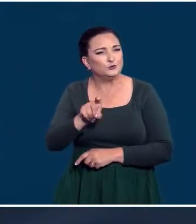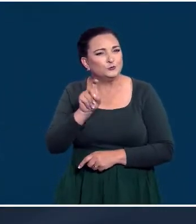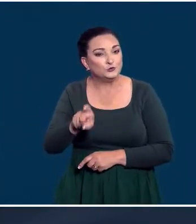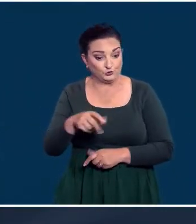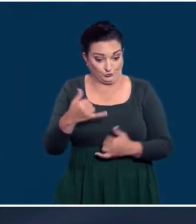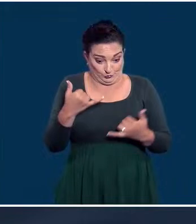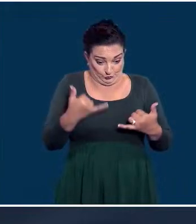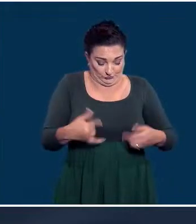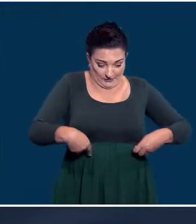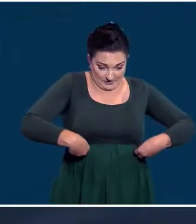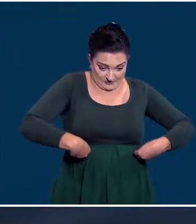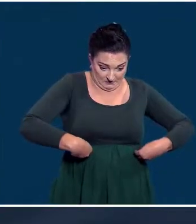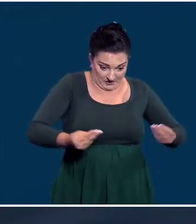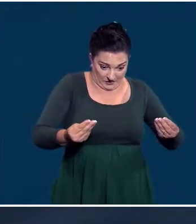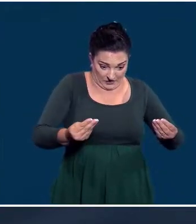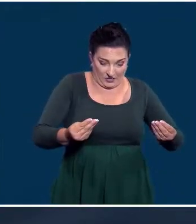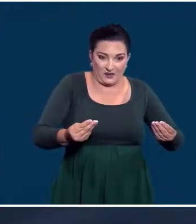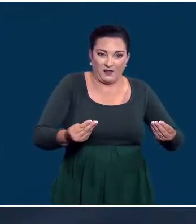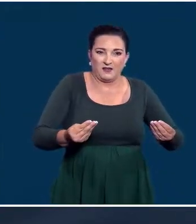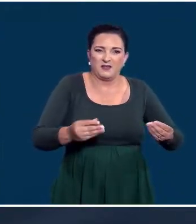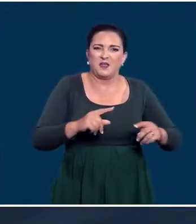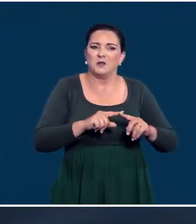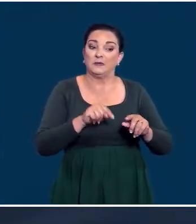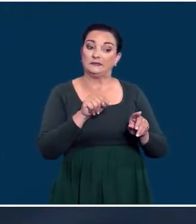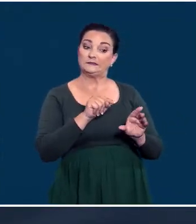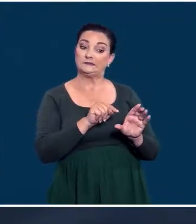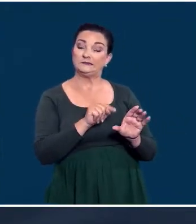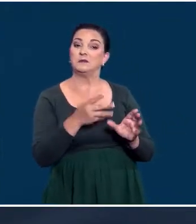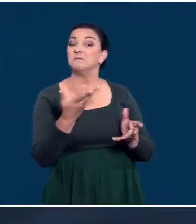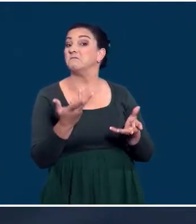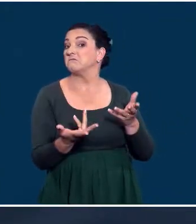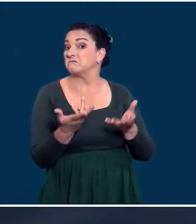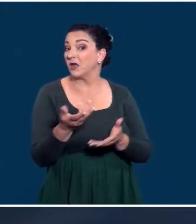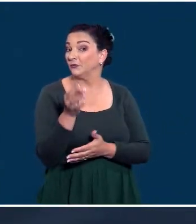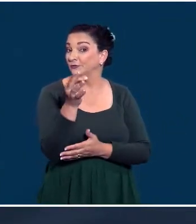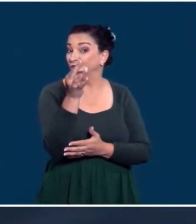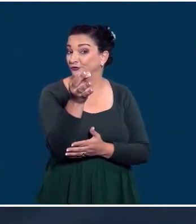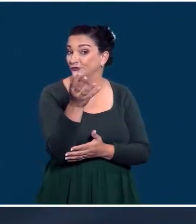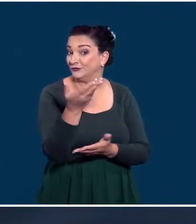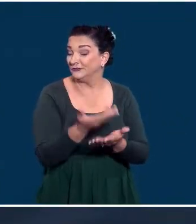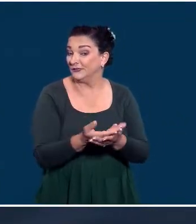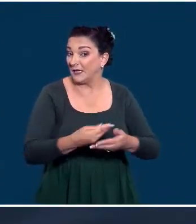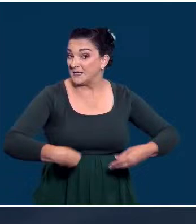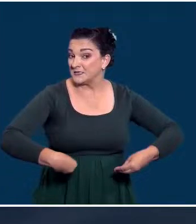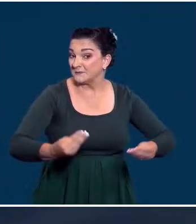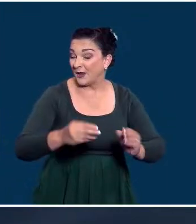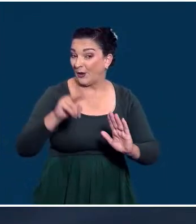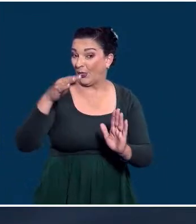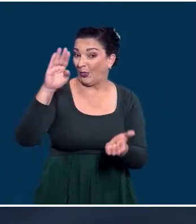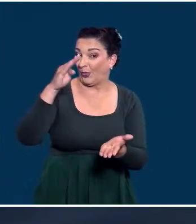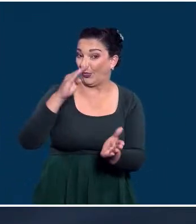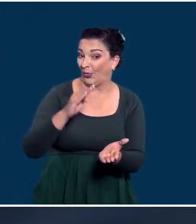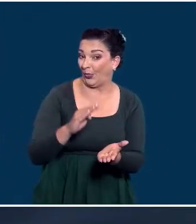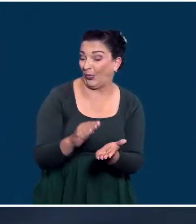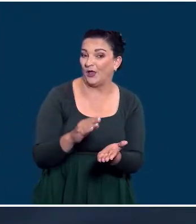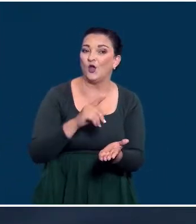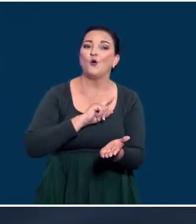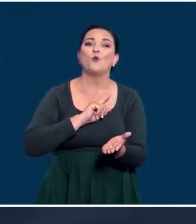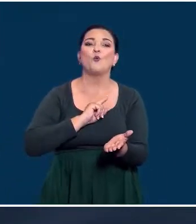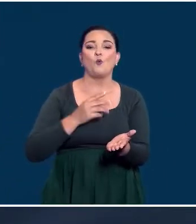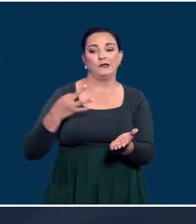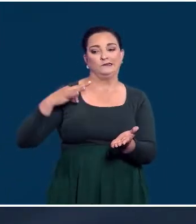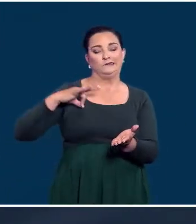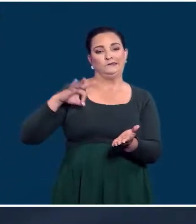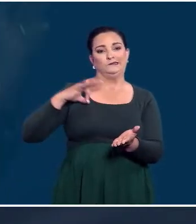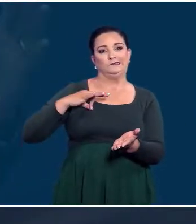spending. But it might reduce your spending in the future, because that is not income. You are drawing